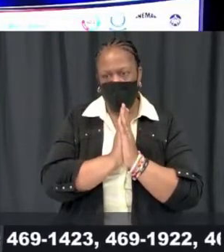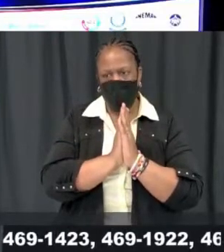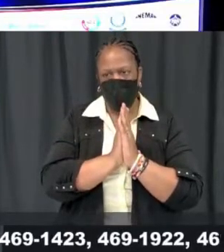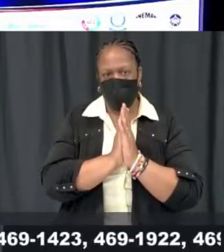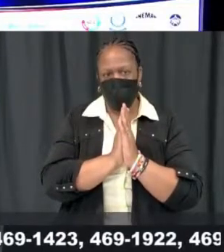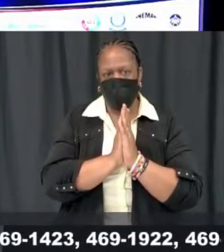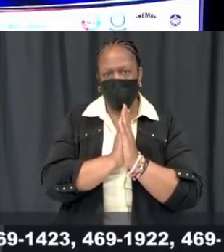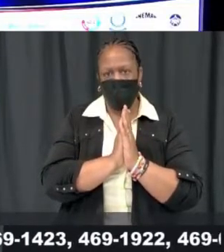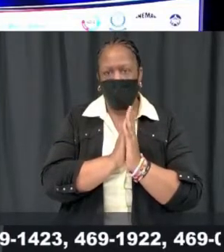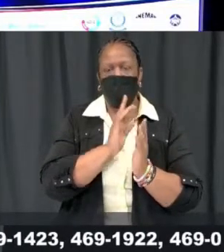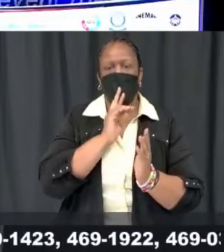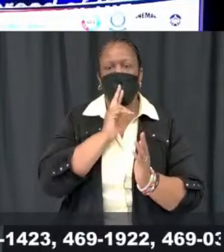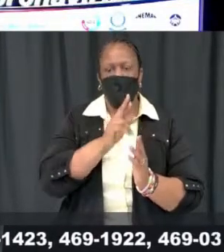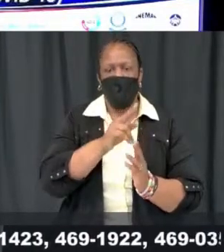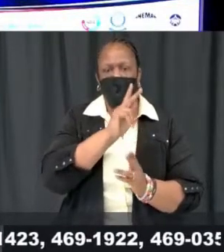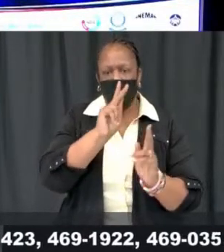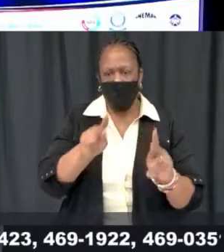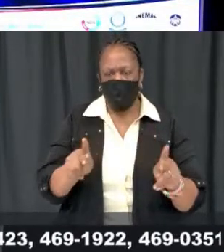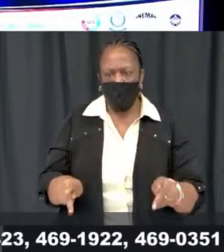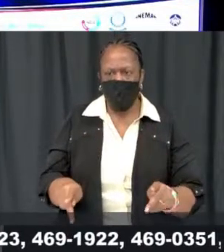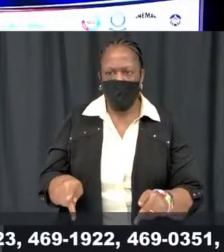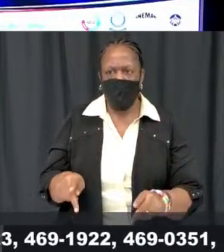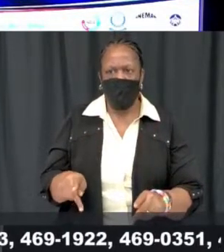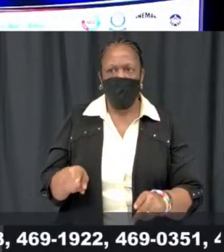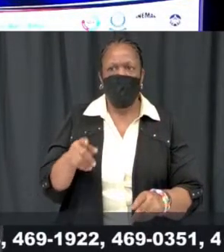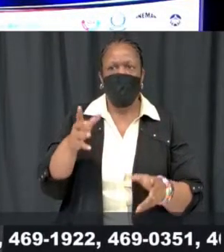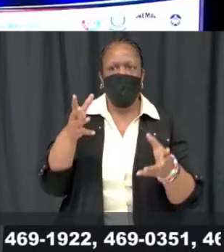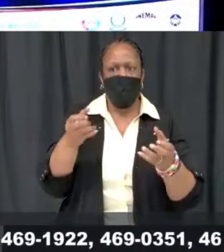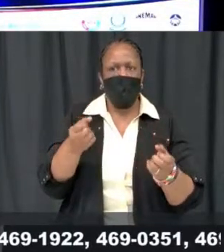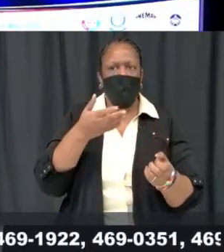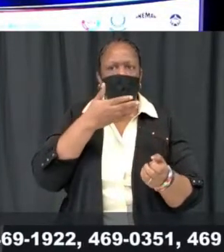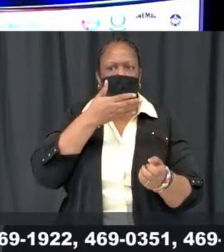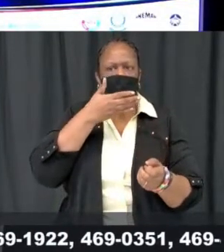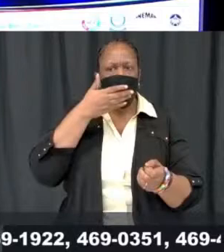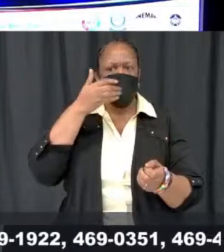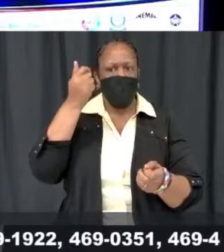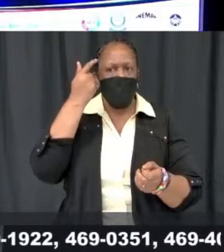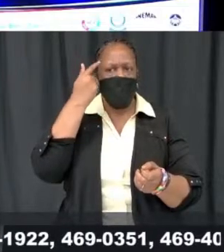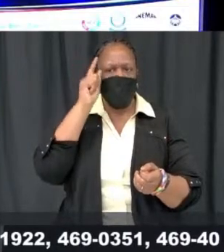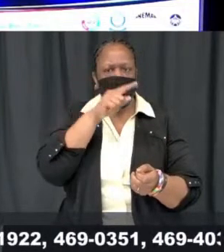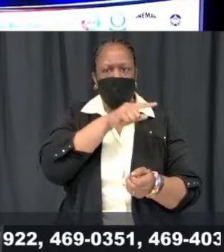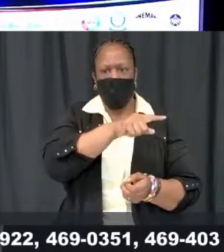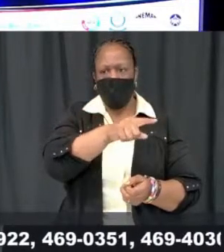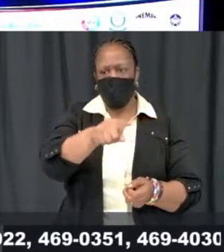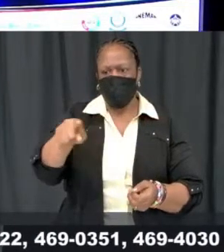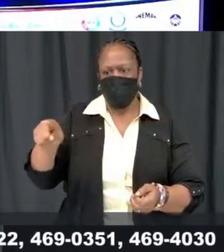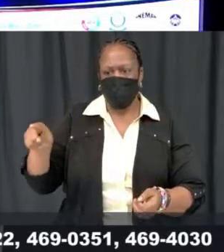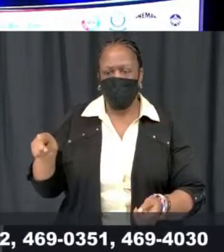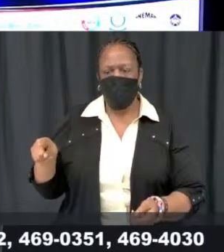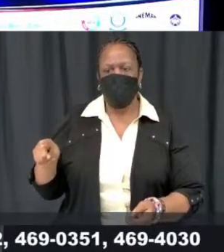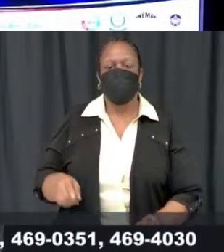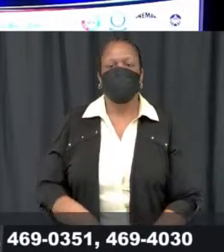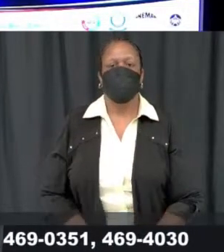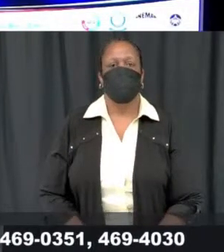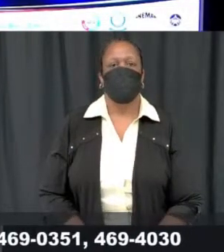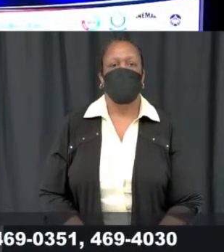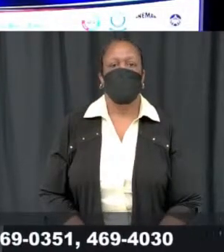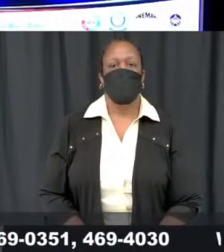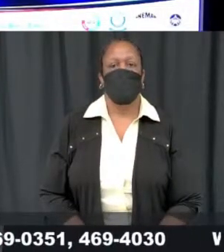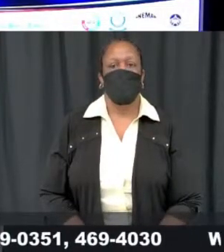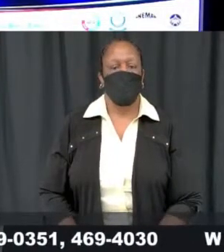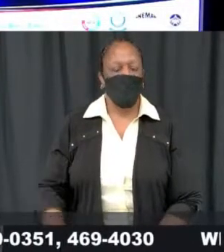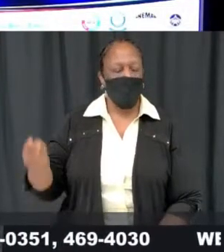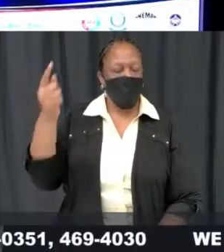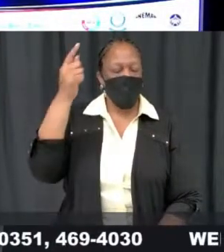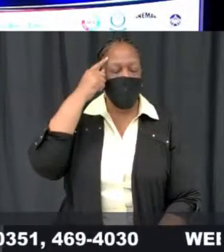your best interests at heart? I always think of the Rotary Club, to which